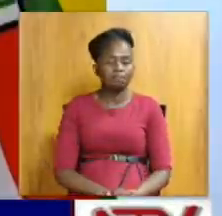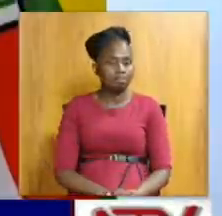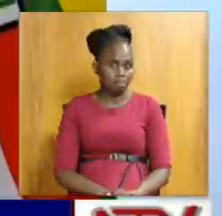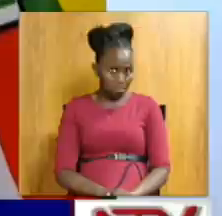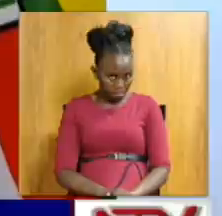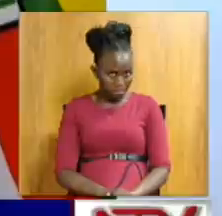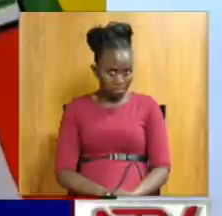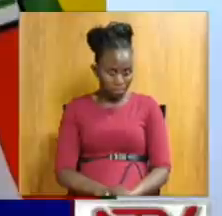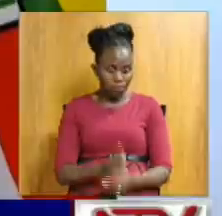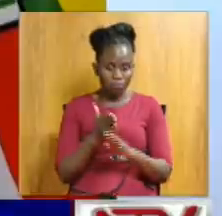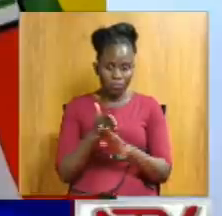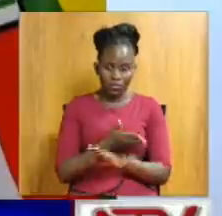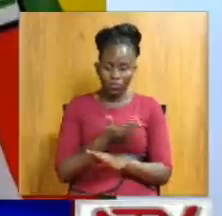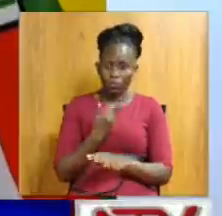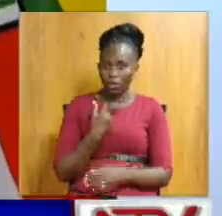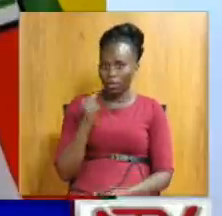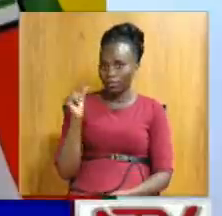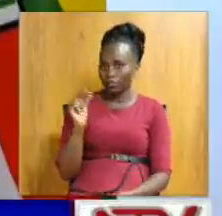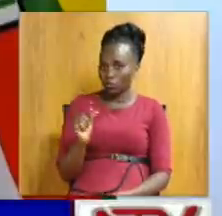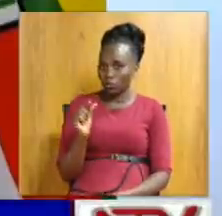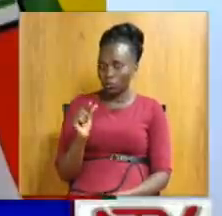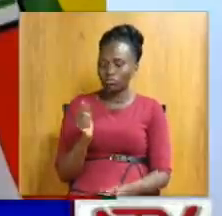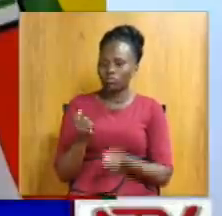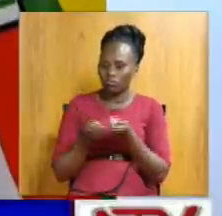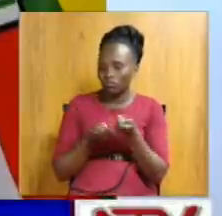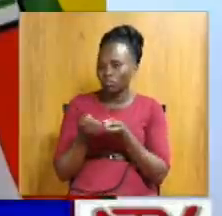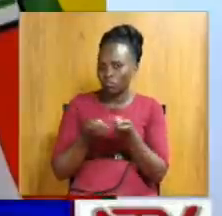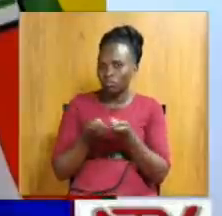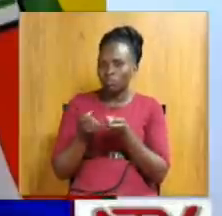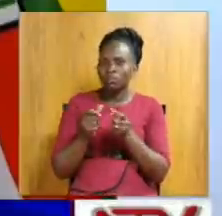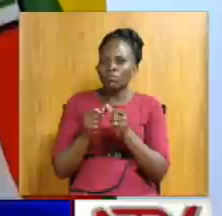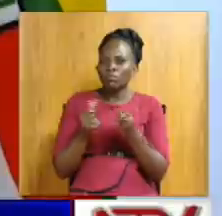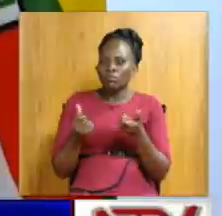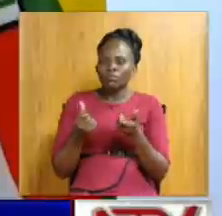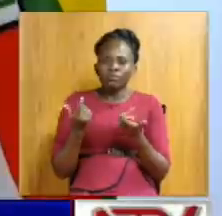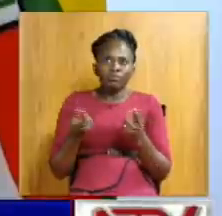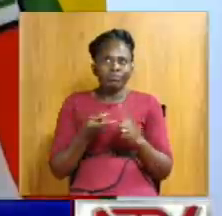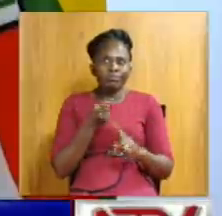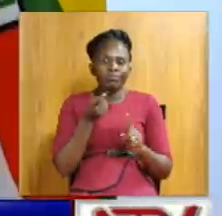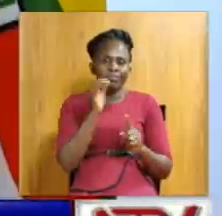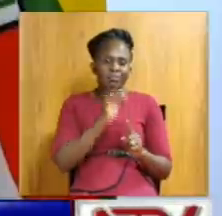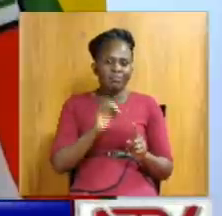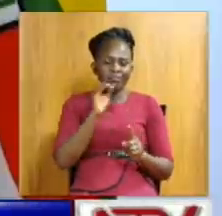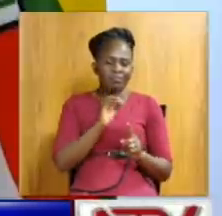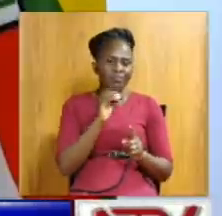when we had controlled the virus in the month of October